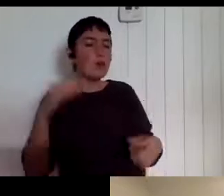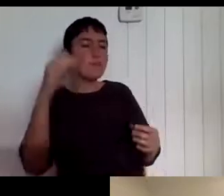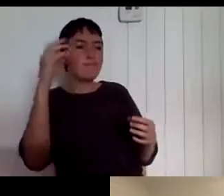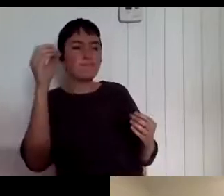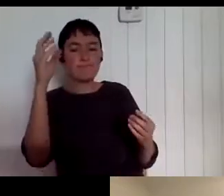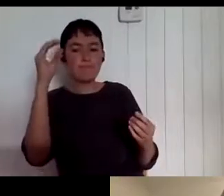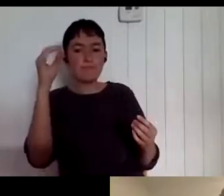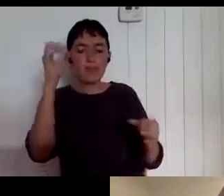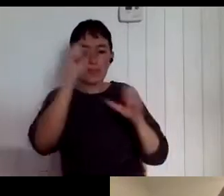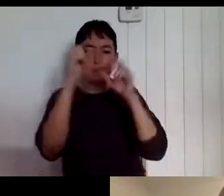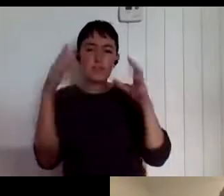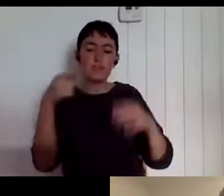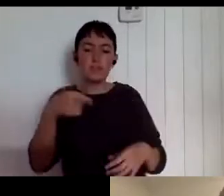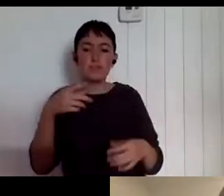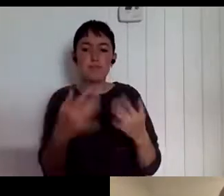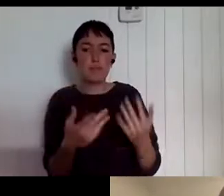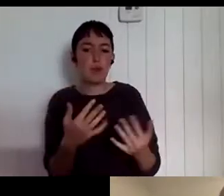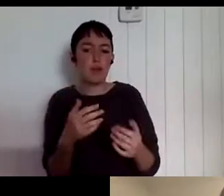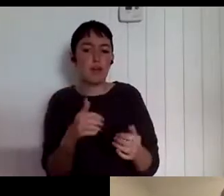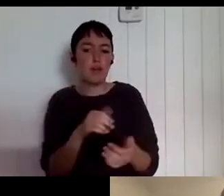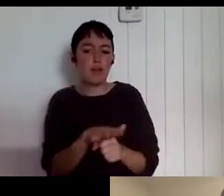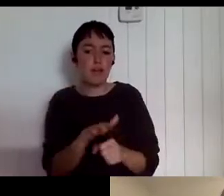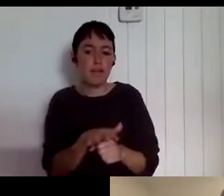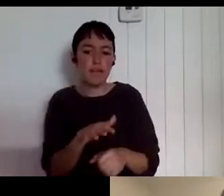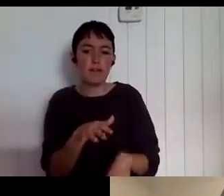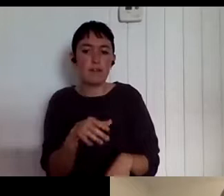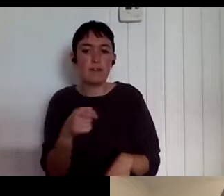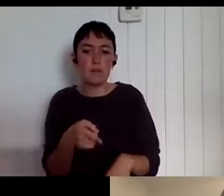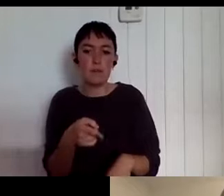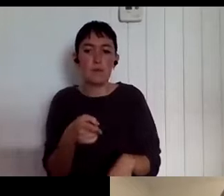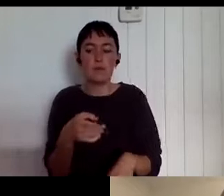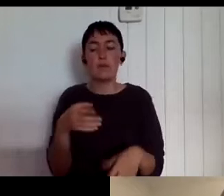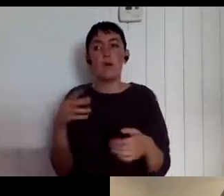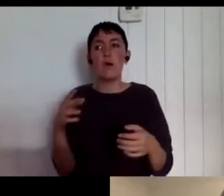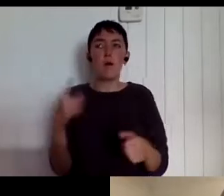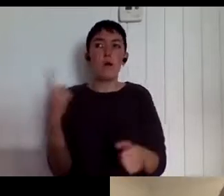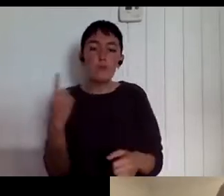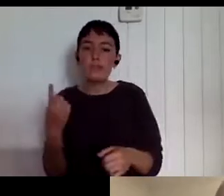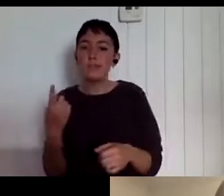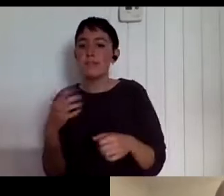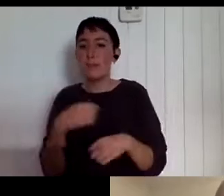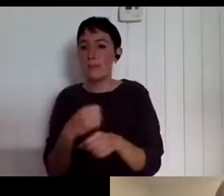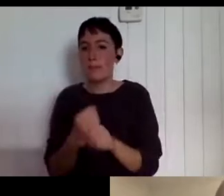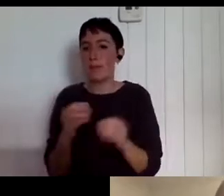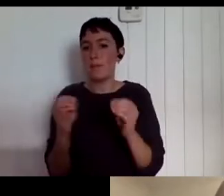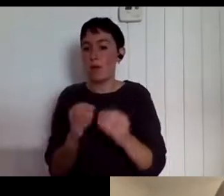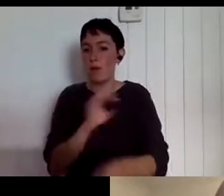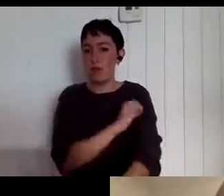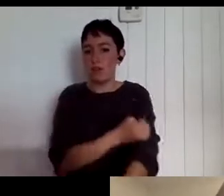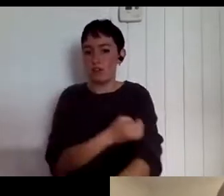have, if you like separate into different sections, you always are making a little bit more than what you need, right? And then you could imagine that you could take